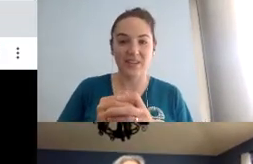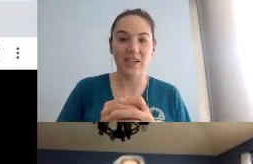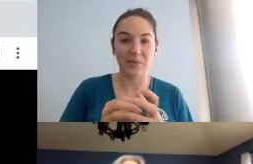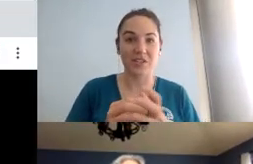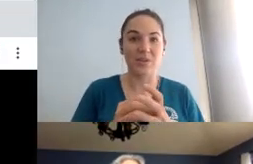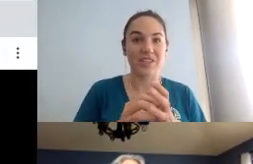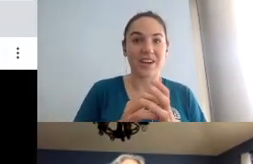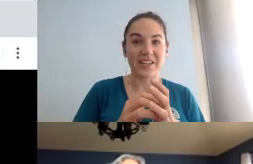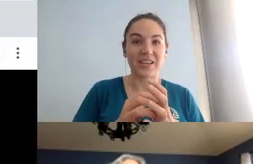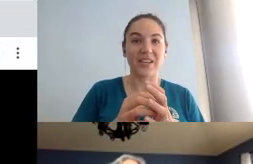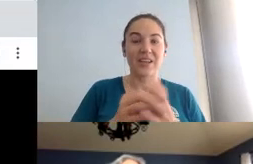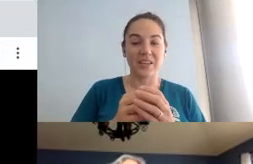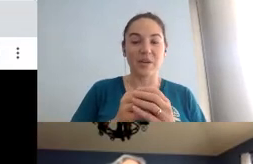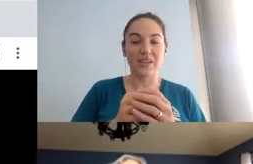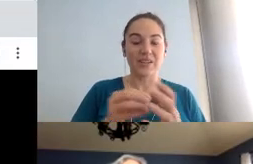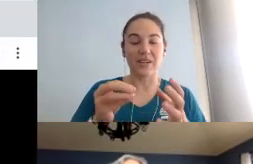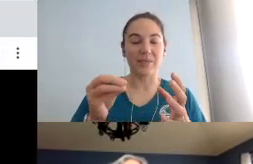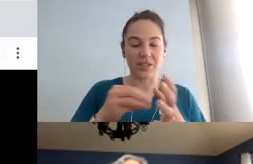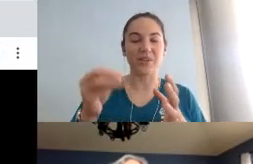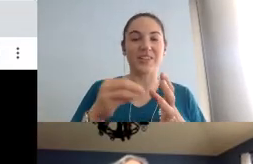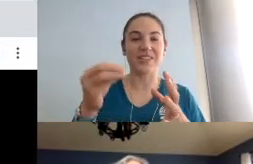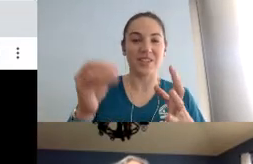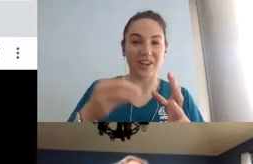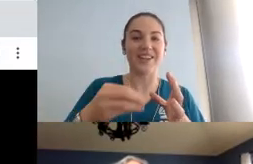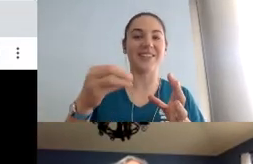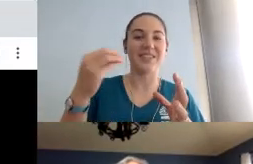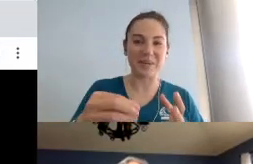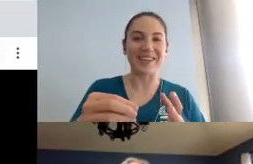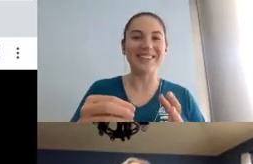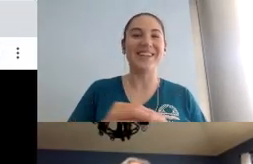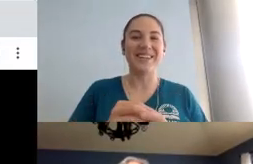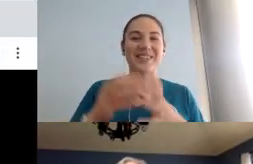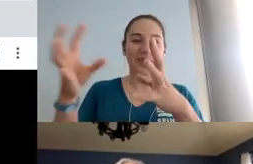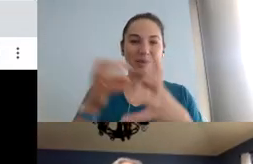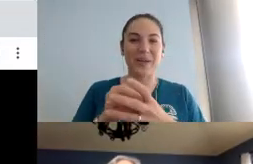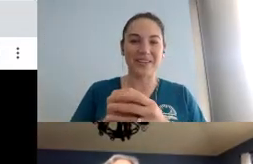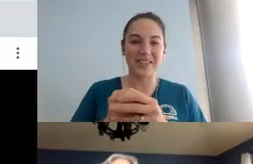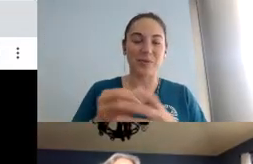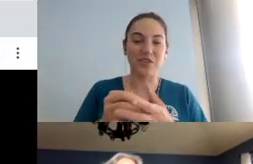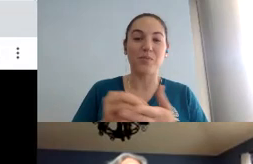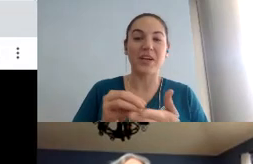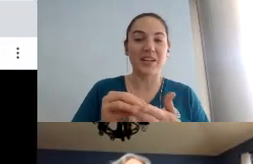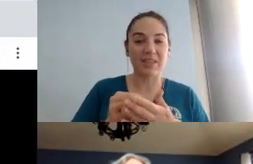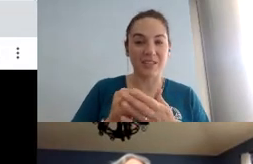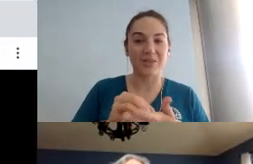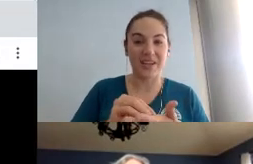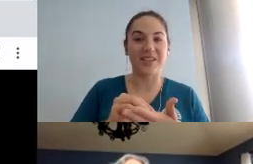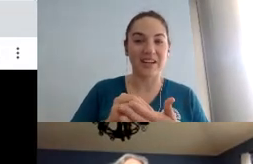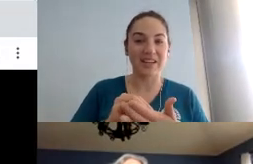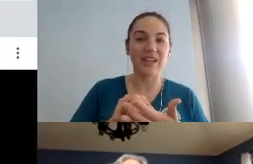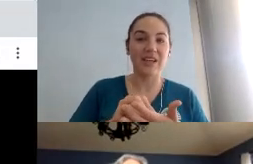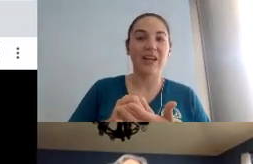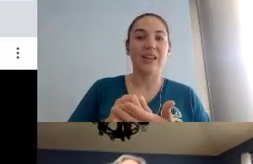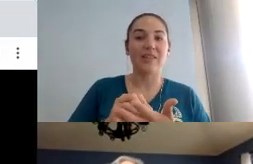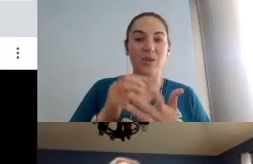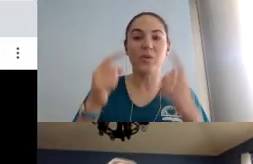in a student's guardian email, a student's guardian's email, so that, parents' email, once you've put it in for that student as a